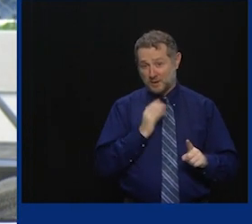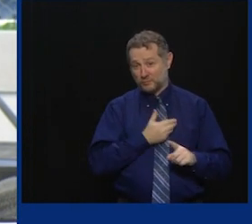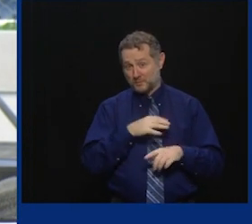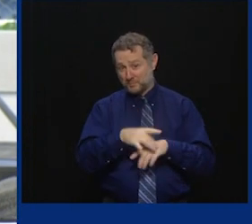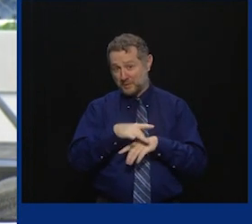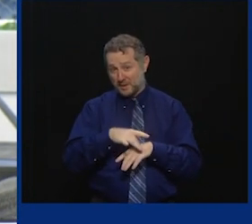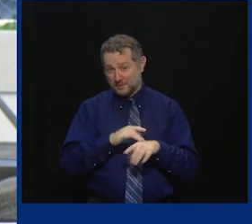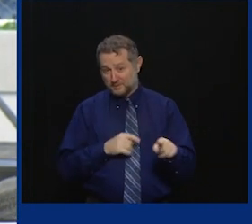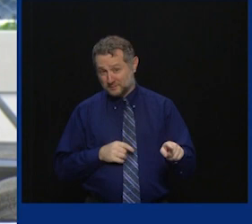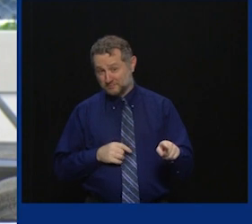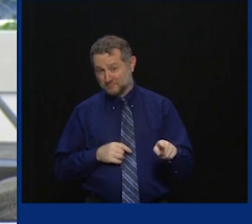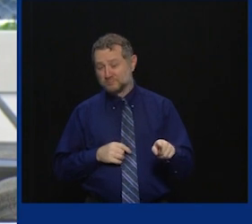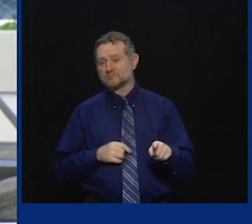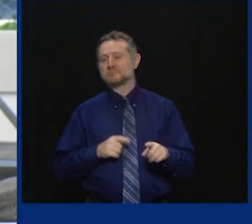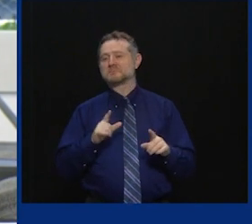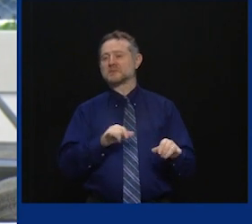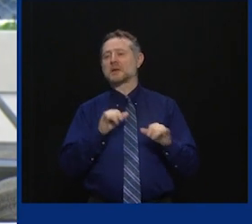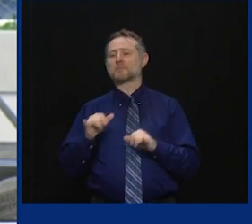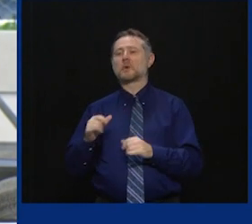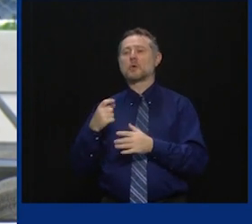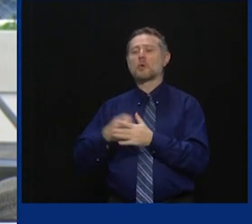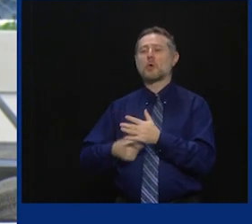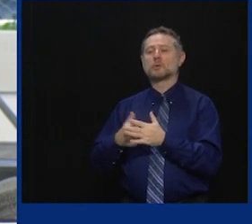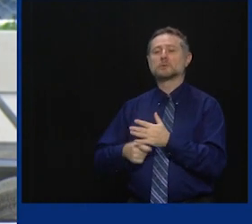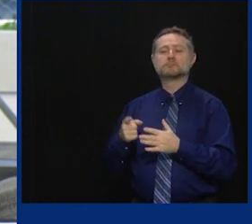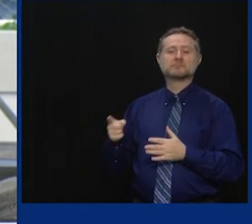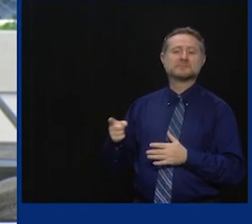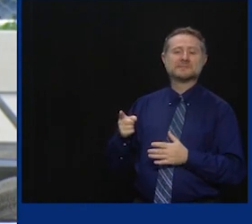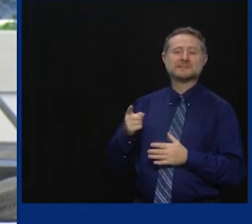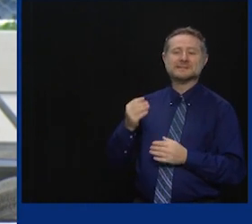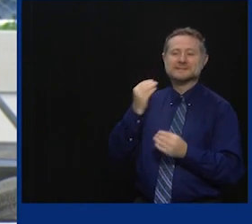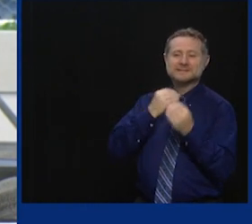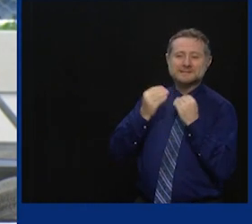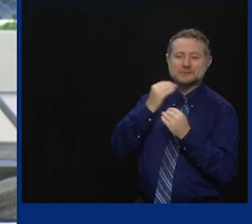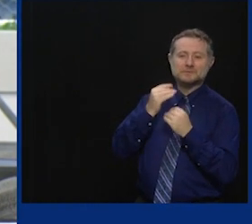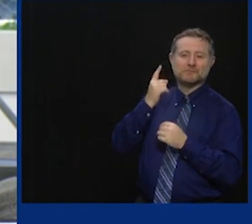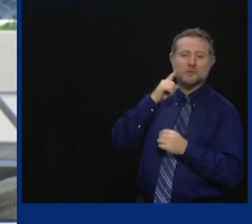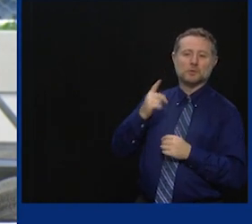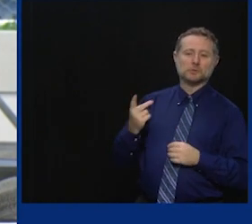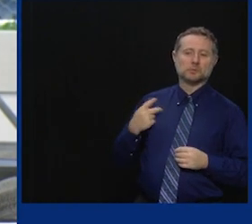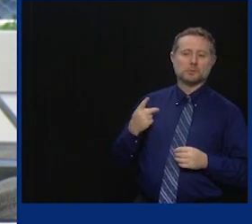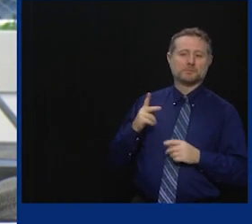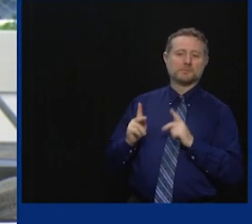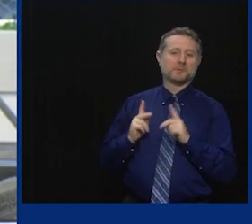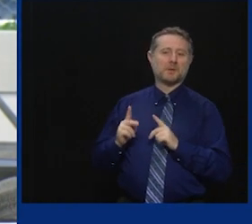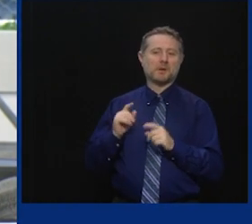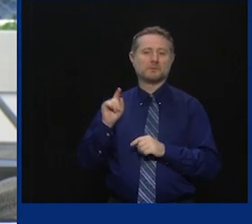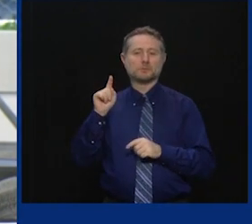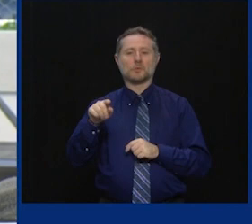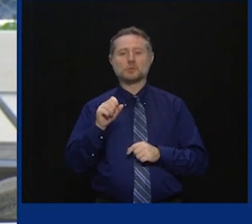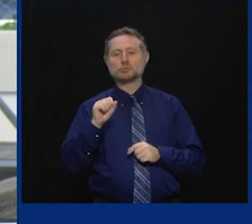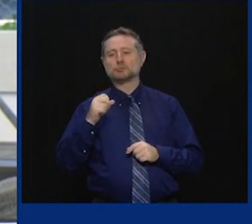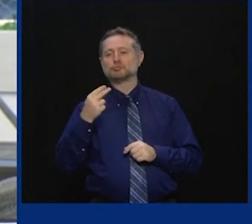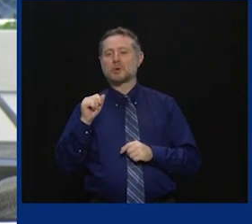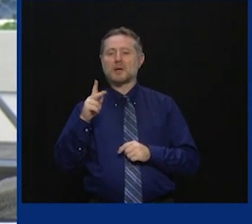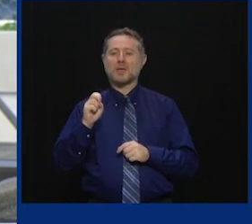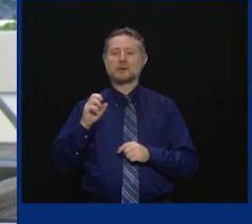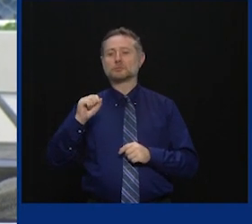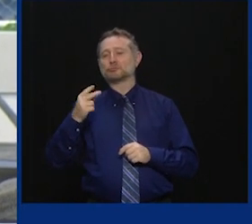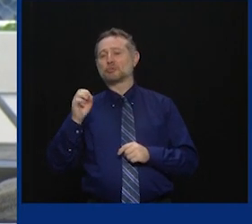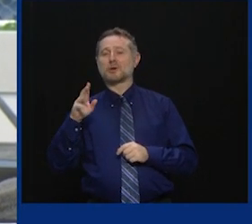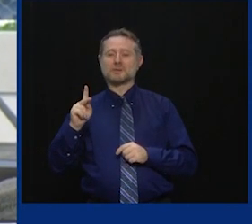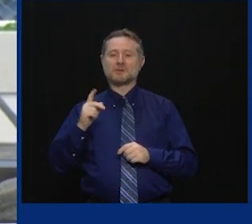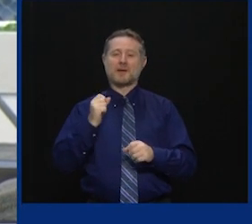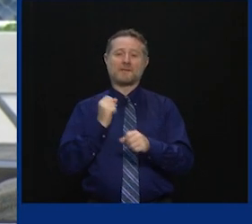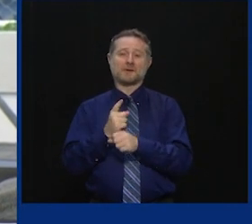It's the cost of dinner for two at Shake Shack every year, okay? That's it. $36 on average per family for the next